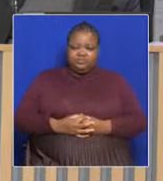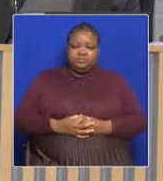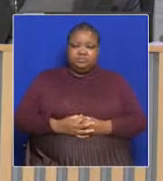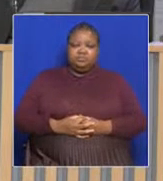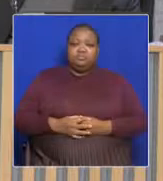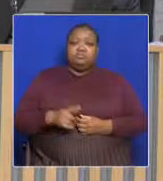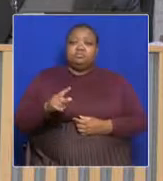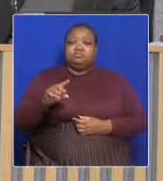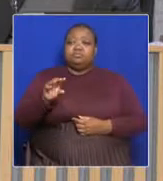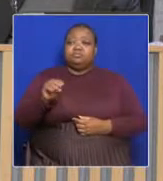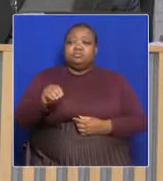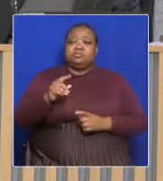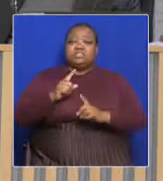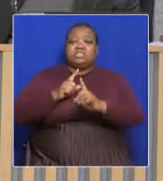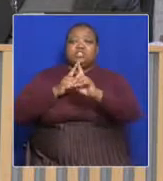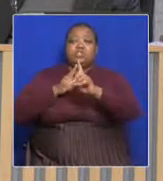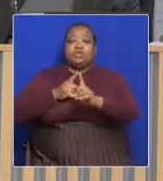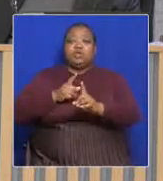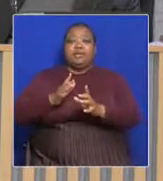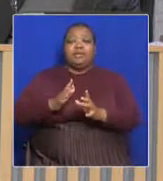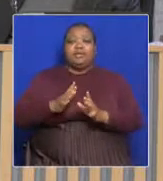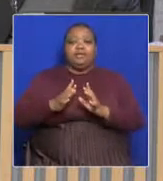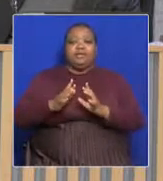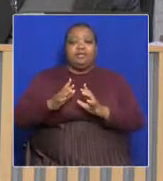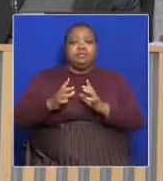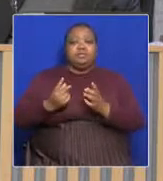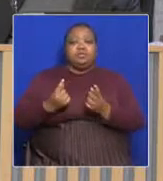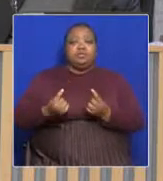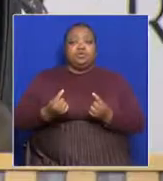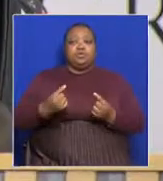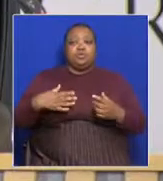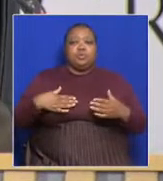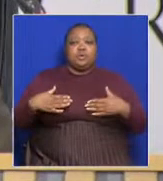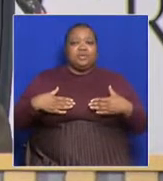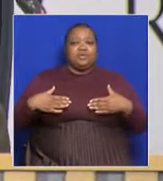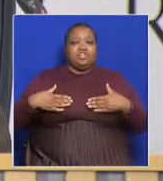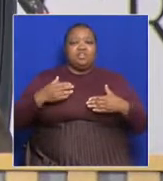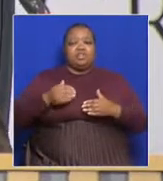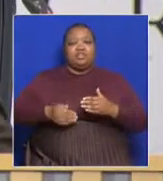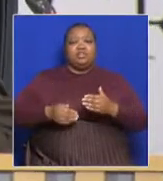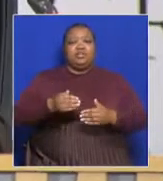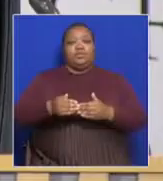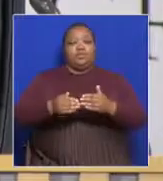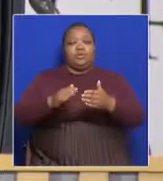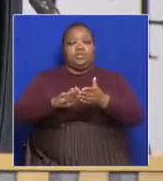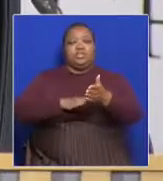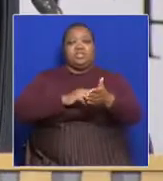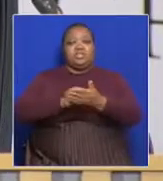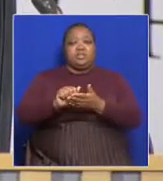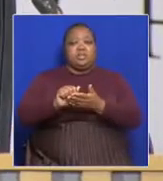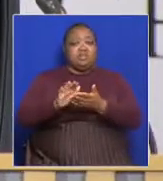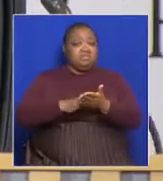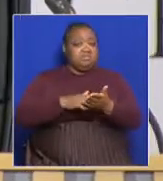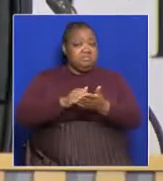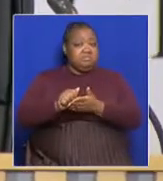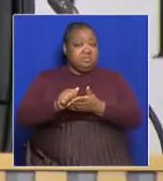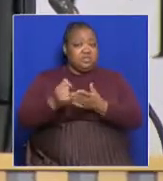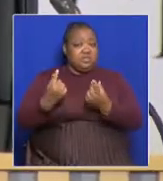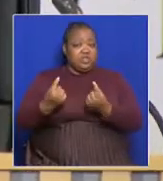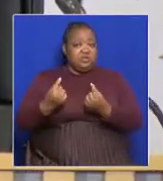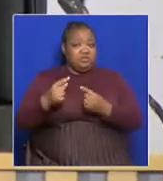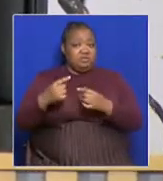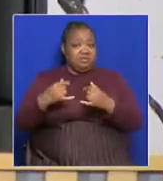commander to do the necessary administrative processes for a destruction? Okay. Why did you not? Good question,